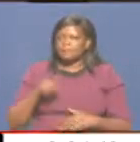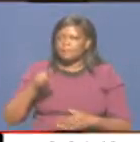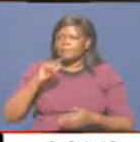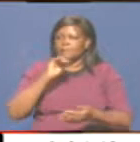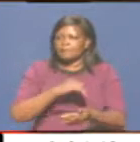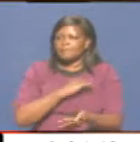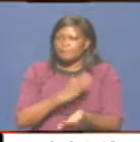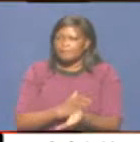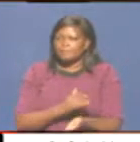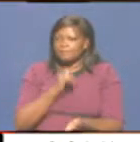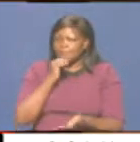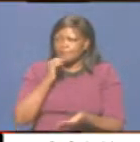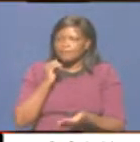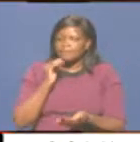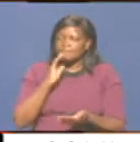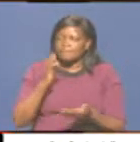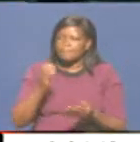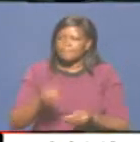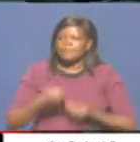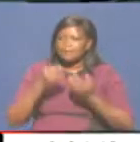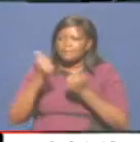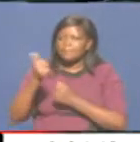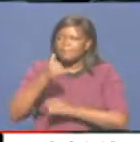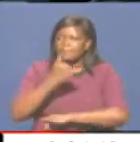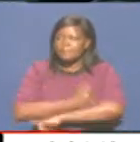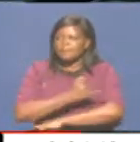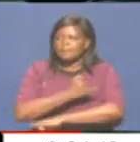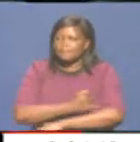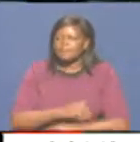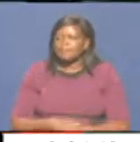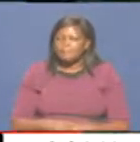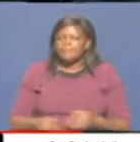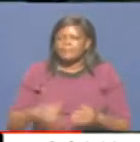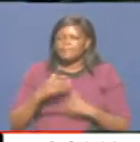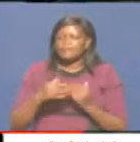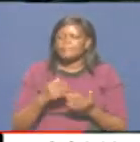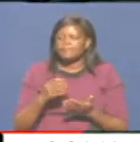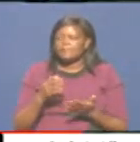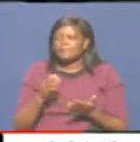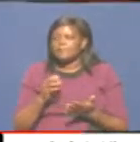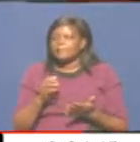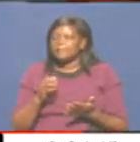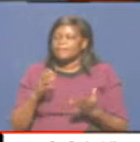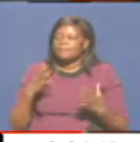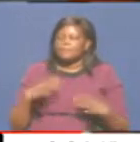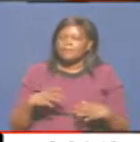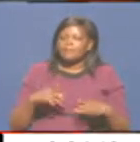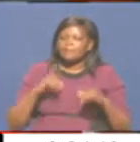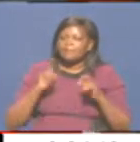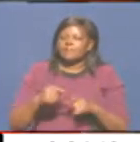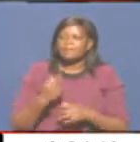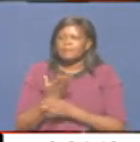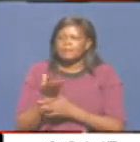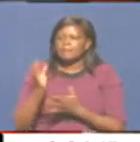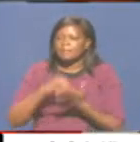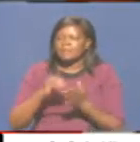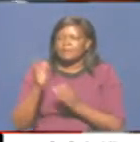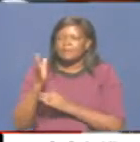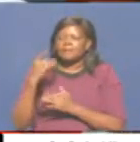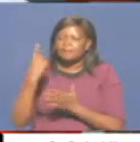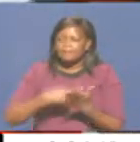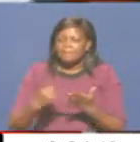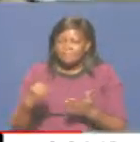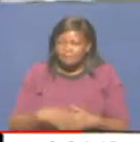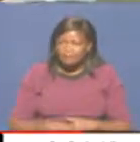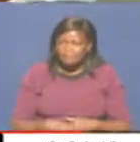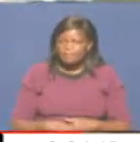been donated to any other institution. All the accused persons will now take plea again on Thursday this week.